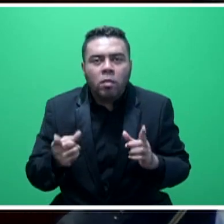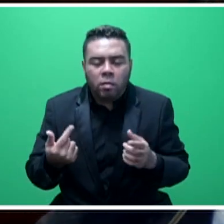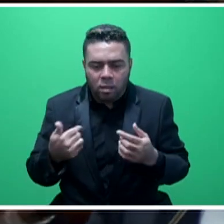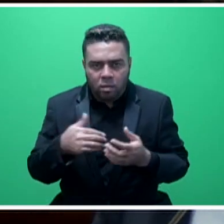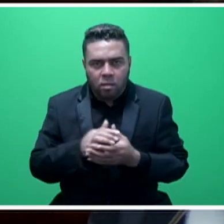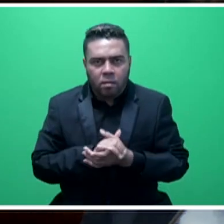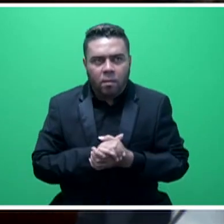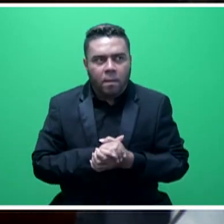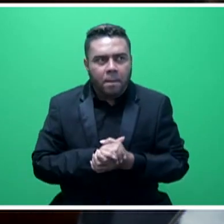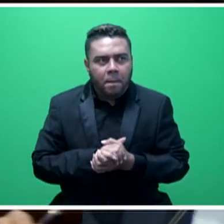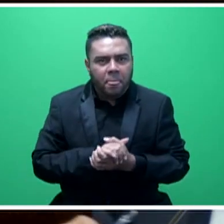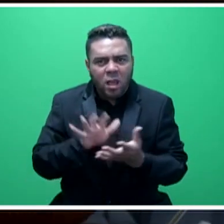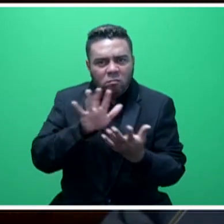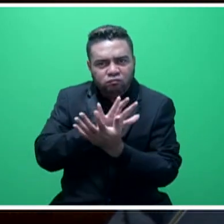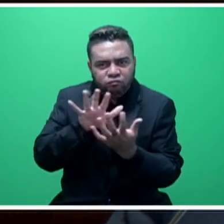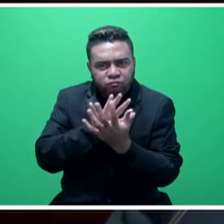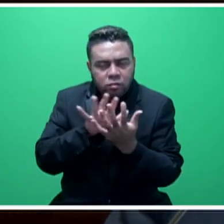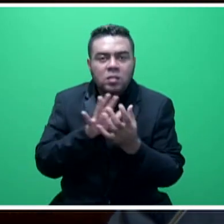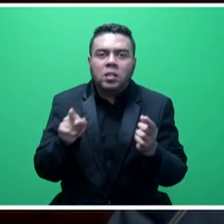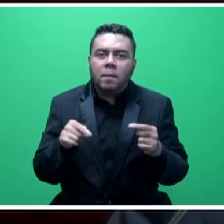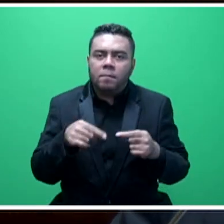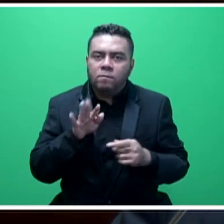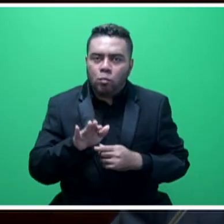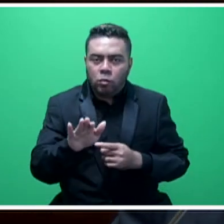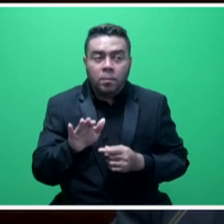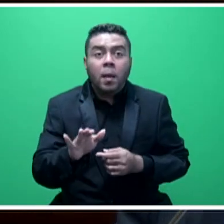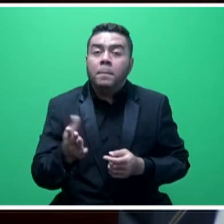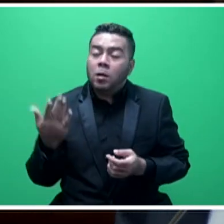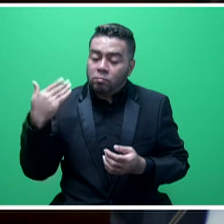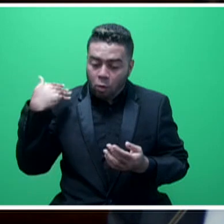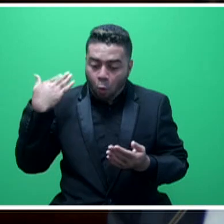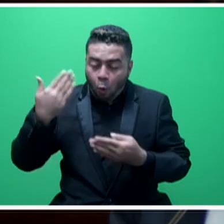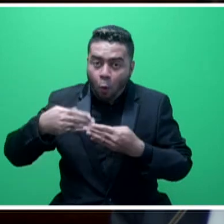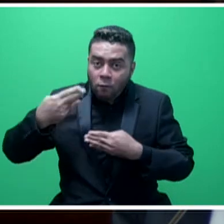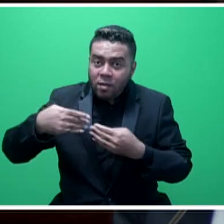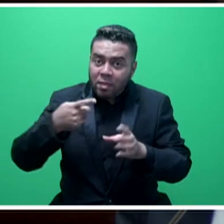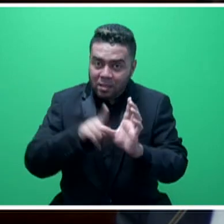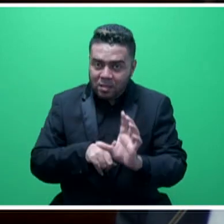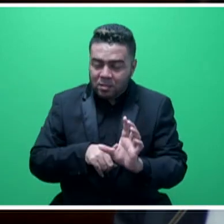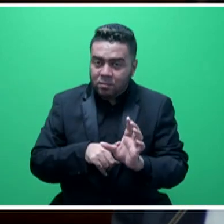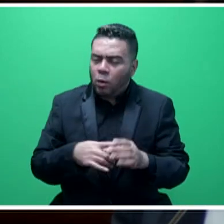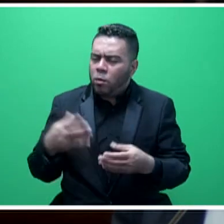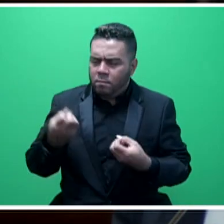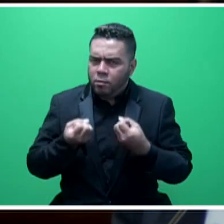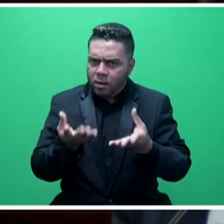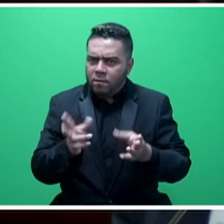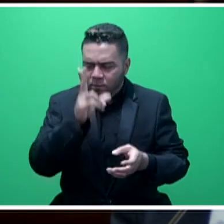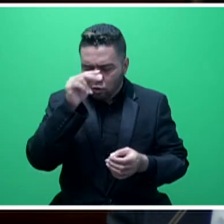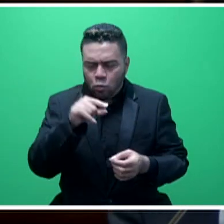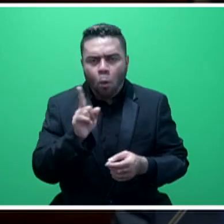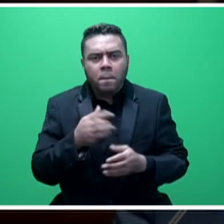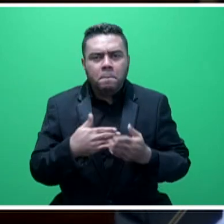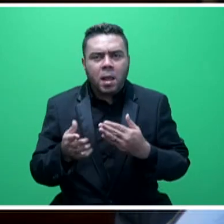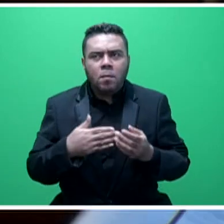have provided Fijians what matters to them most: affordable and accessible education and